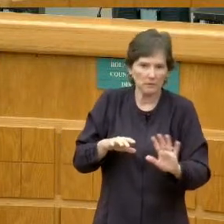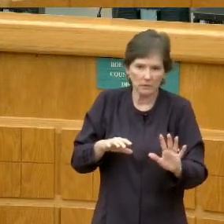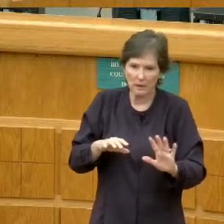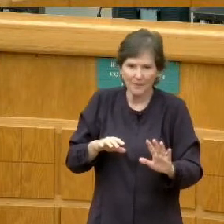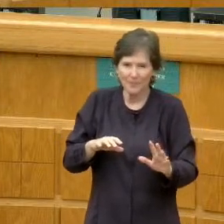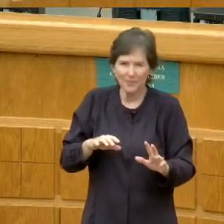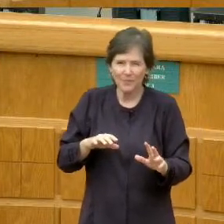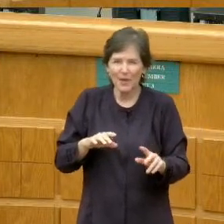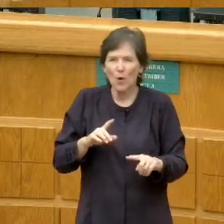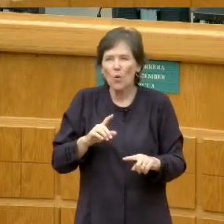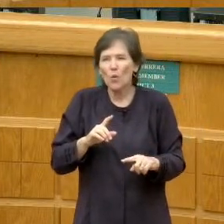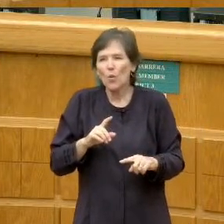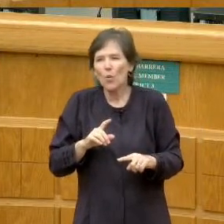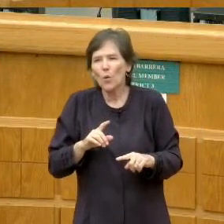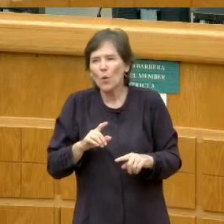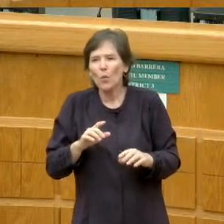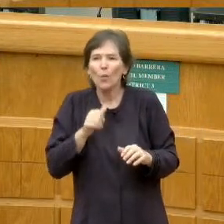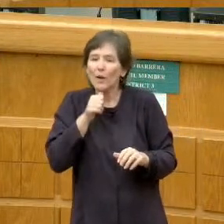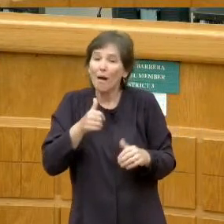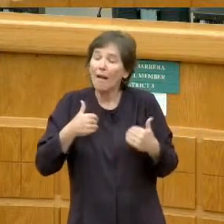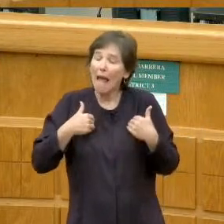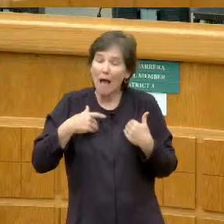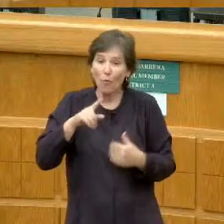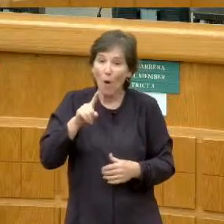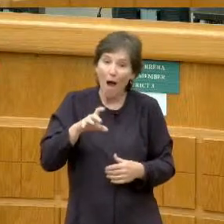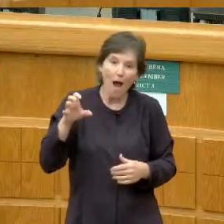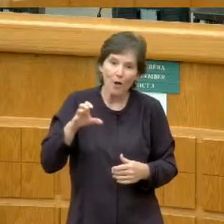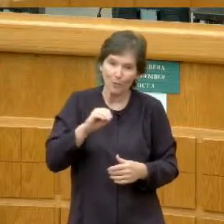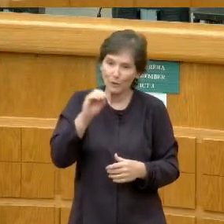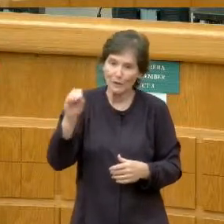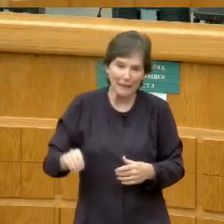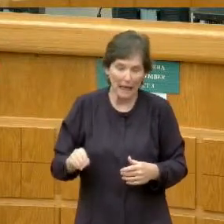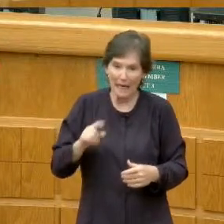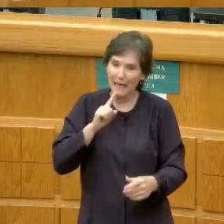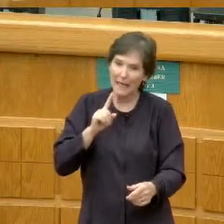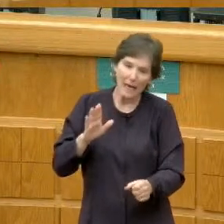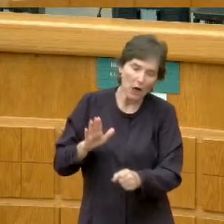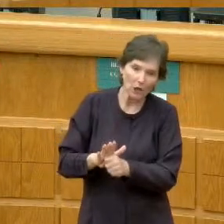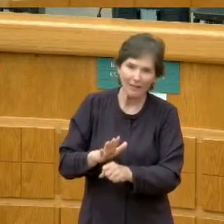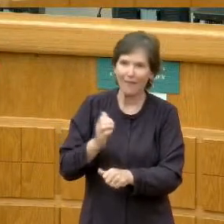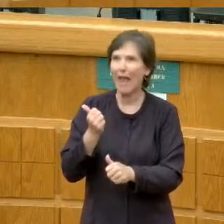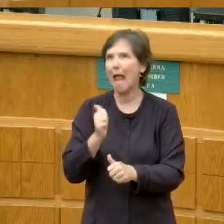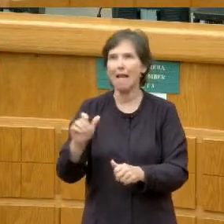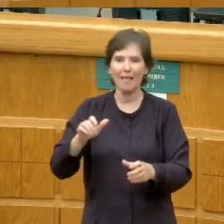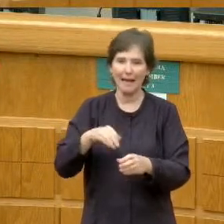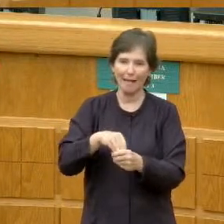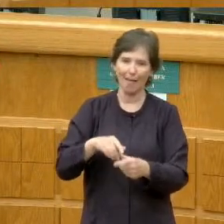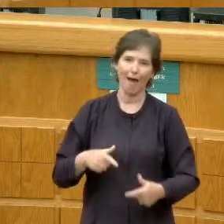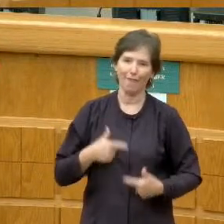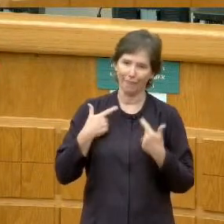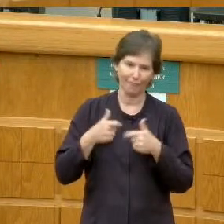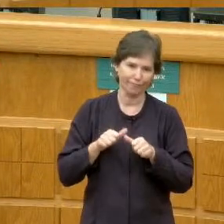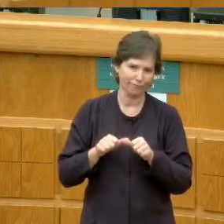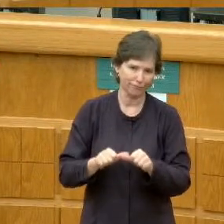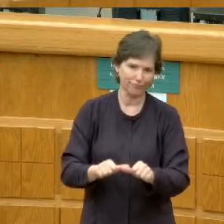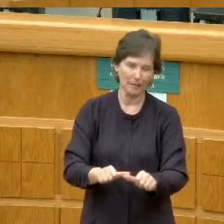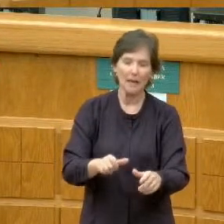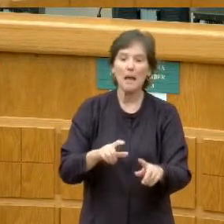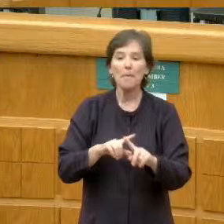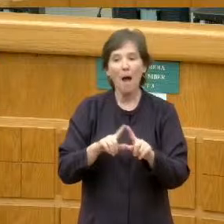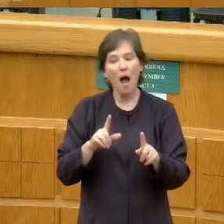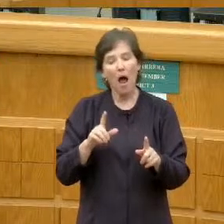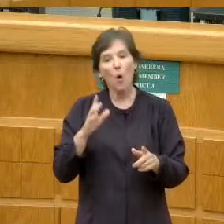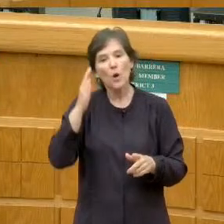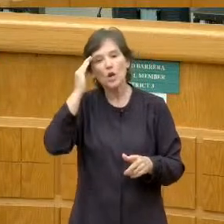be 100% sure of anything in this life, but what we can attribute part of the change to is